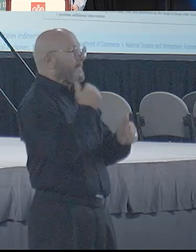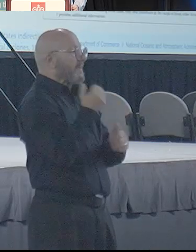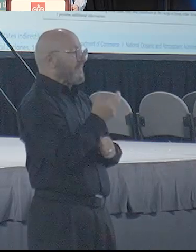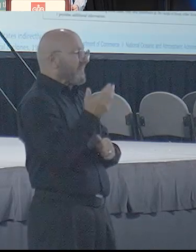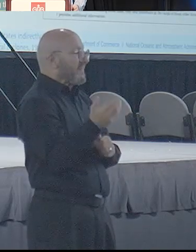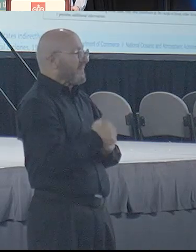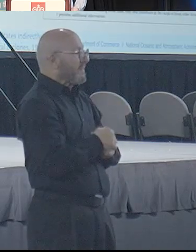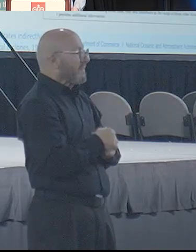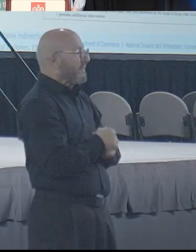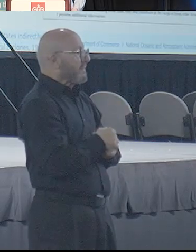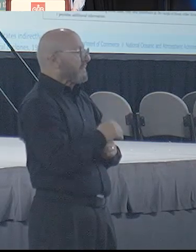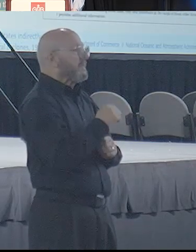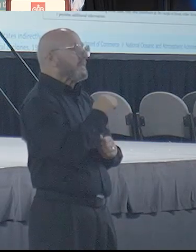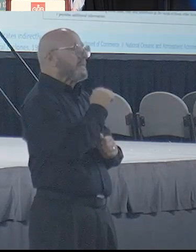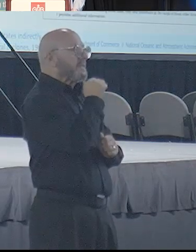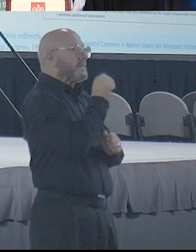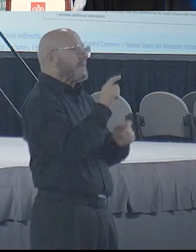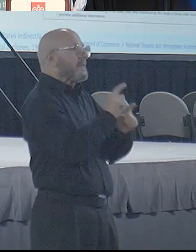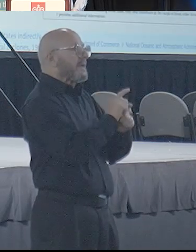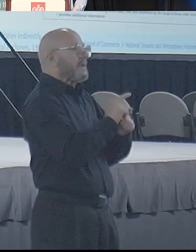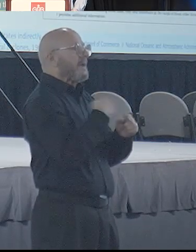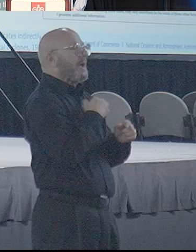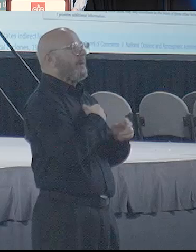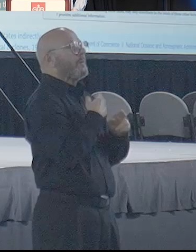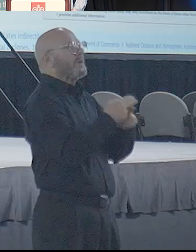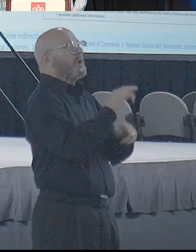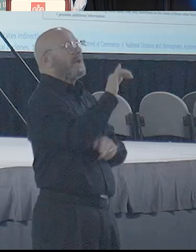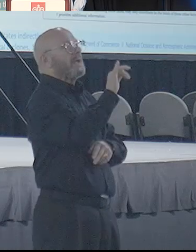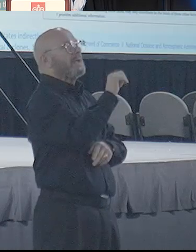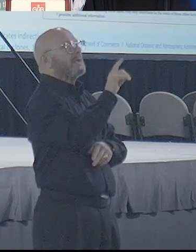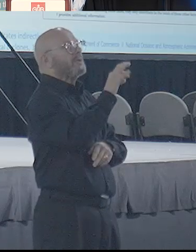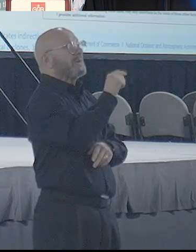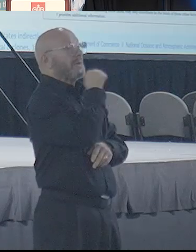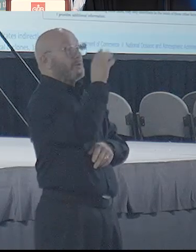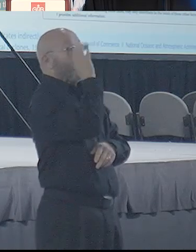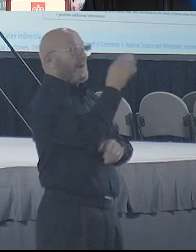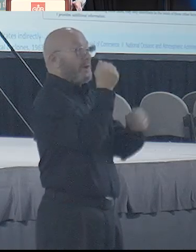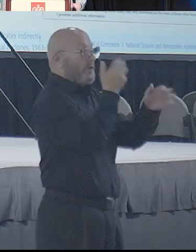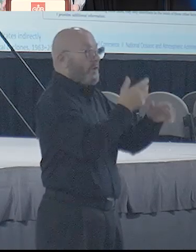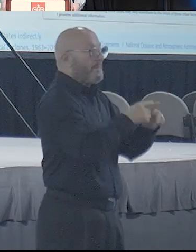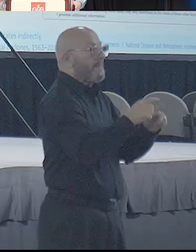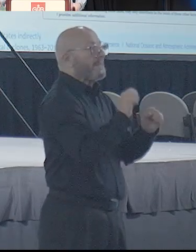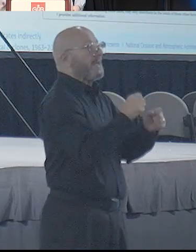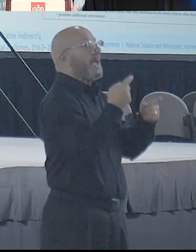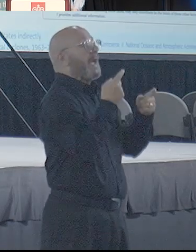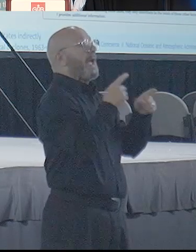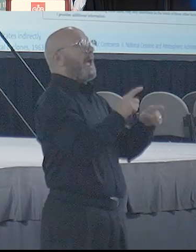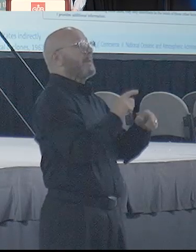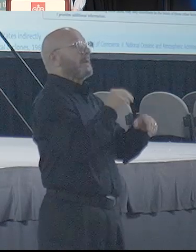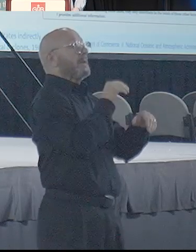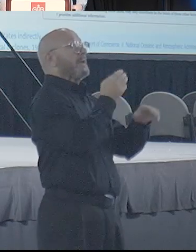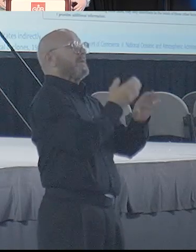This is not as well understood as our indirect fatalities. This can happen, before, during, or after